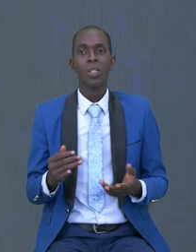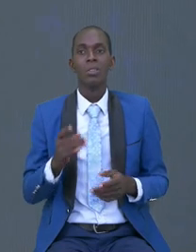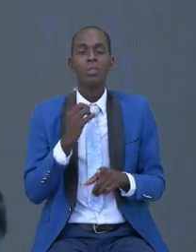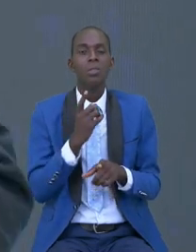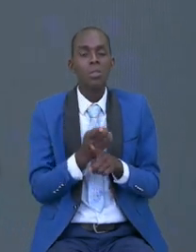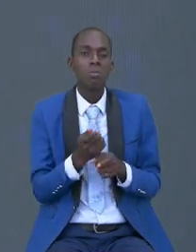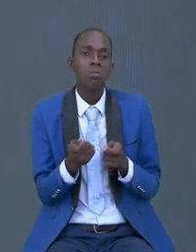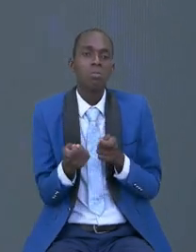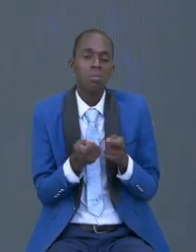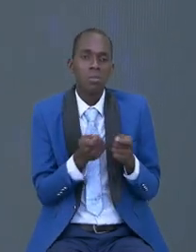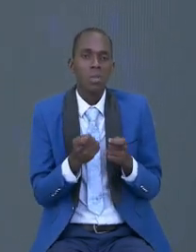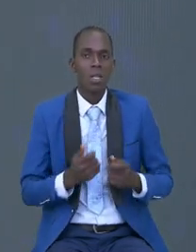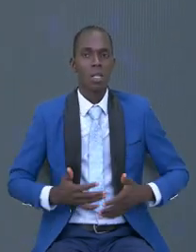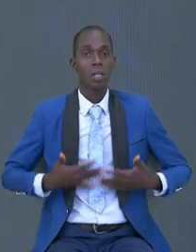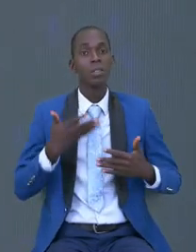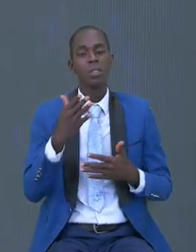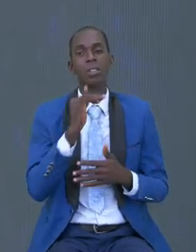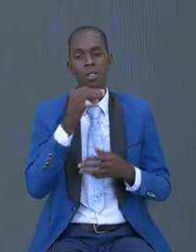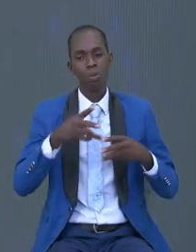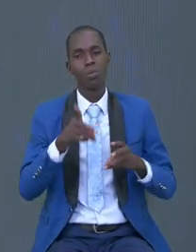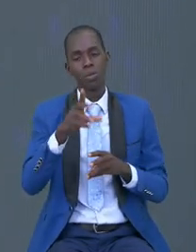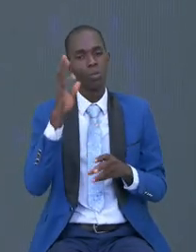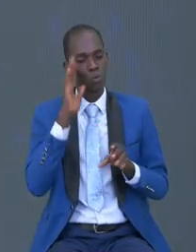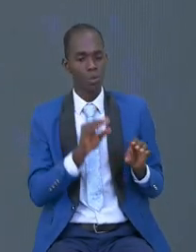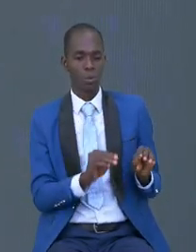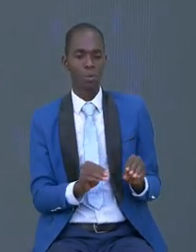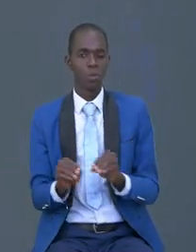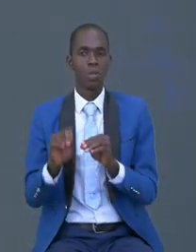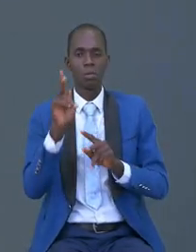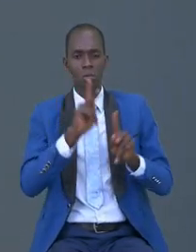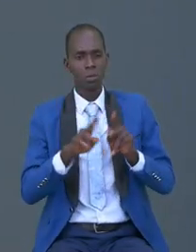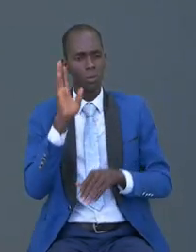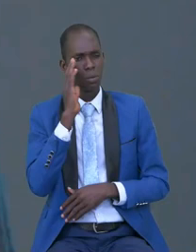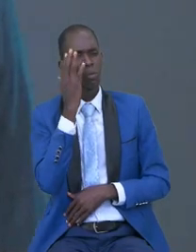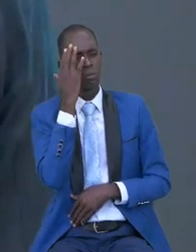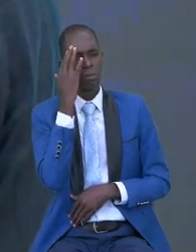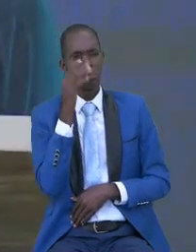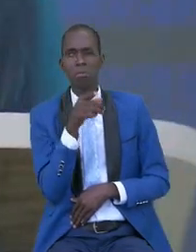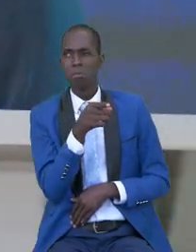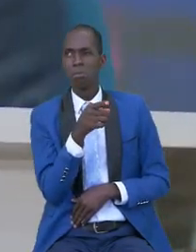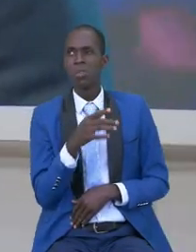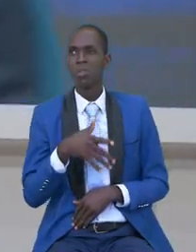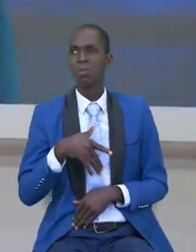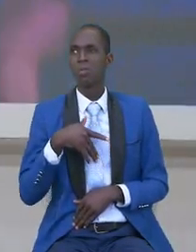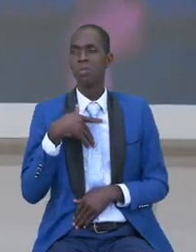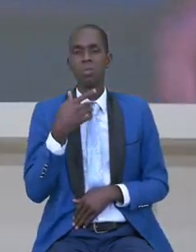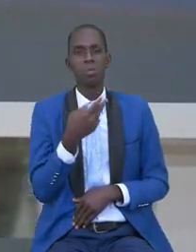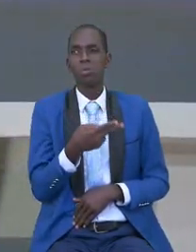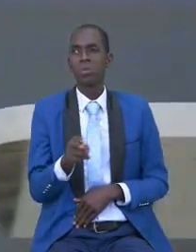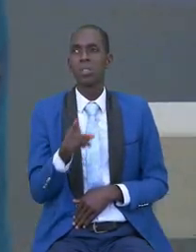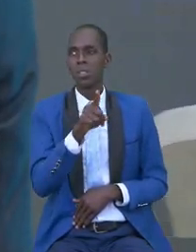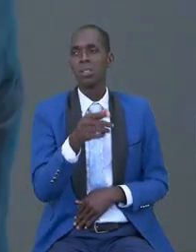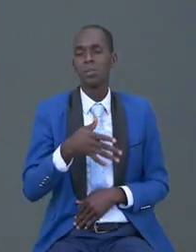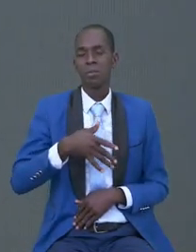and managing life. There's a way you'll carry yourself, and everybody will know that, you know, you feel miserable, you